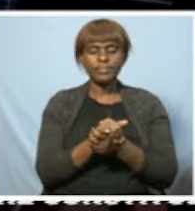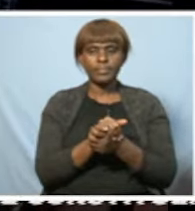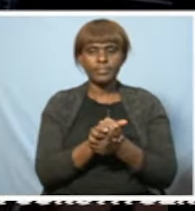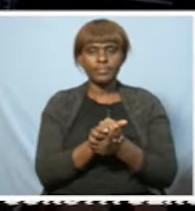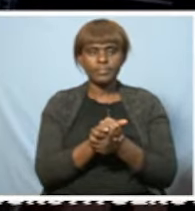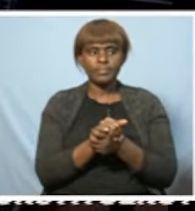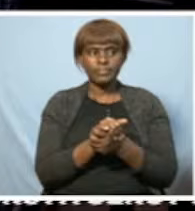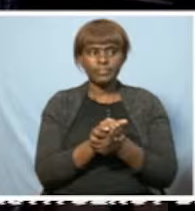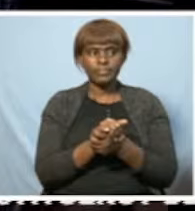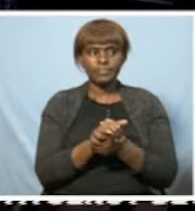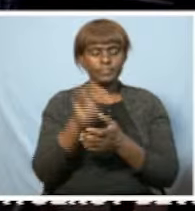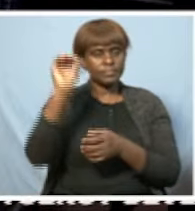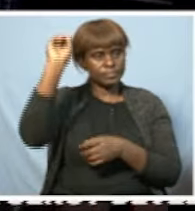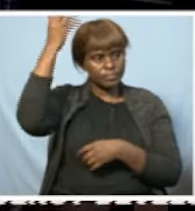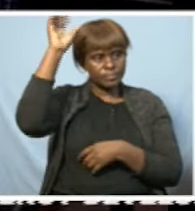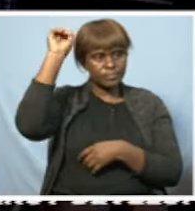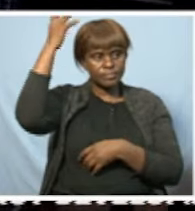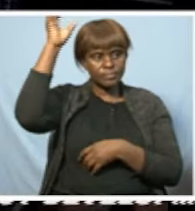the ambulance,